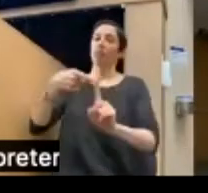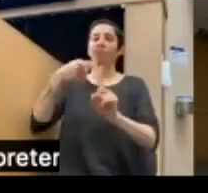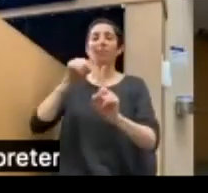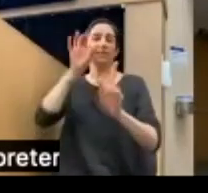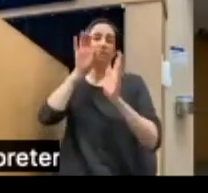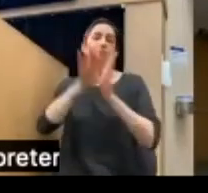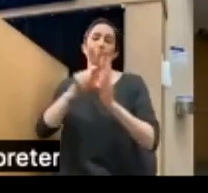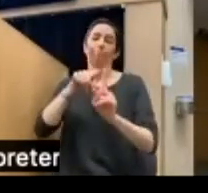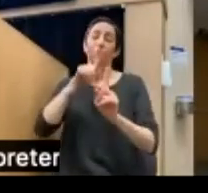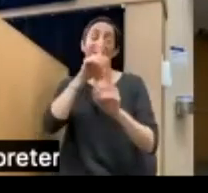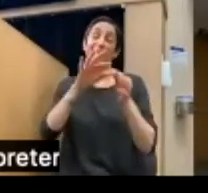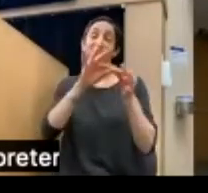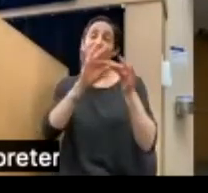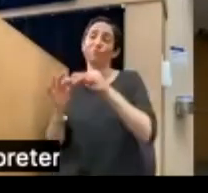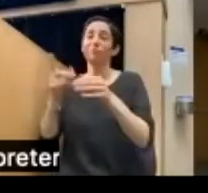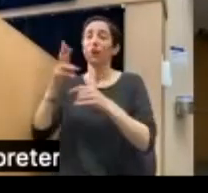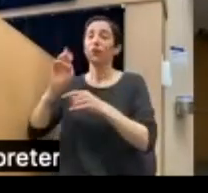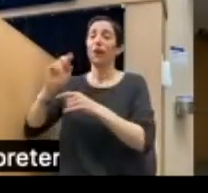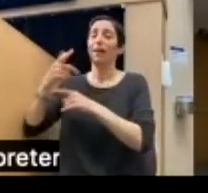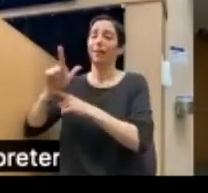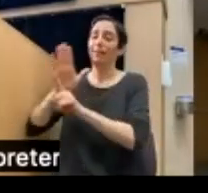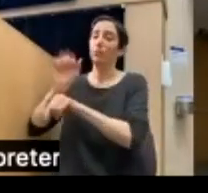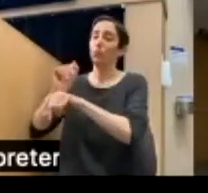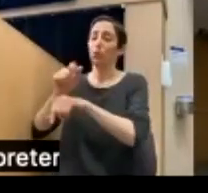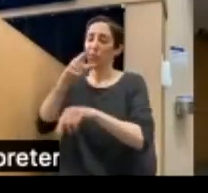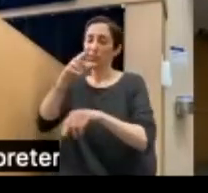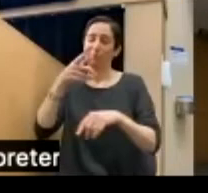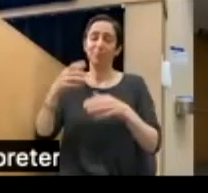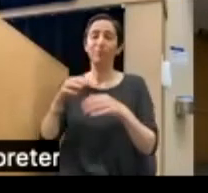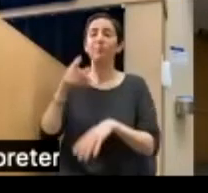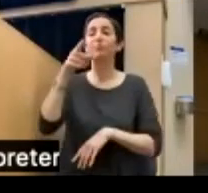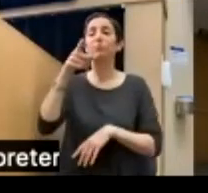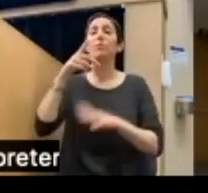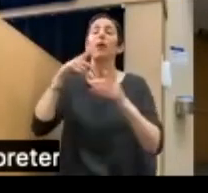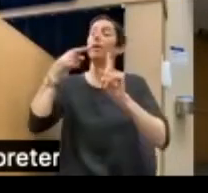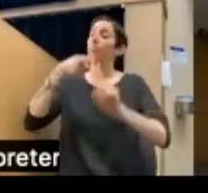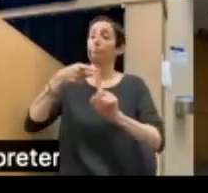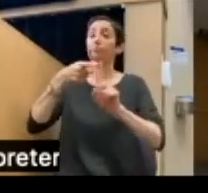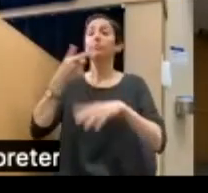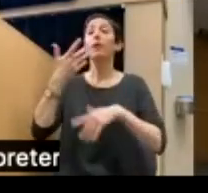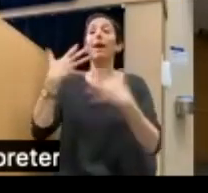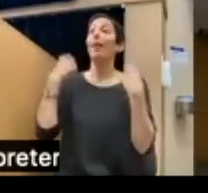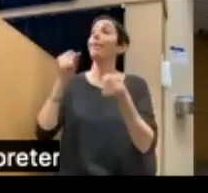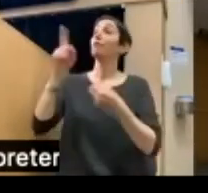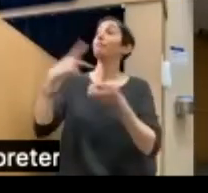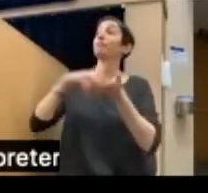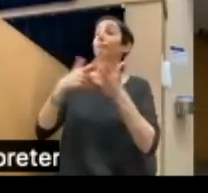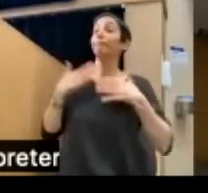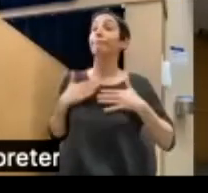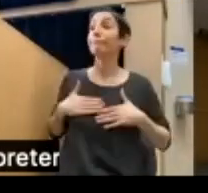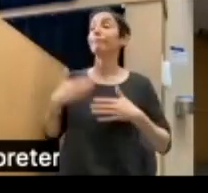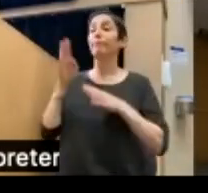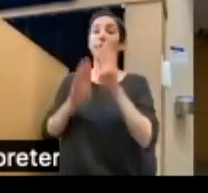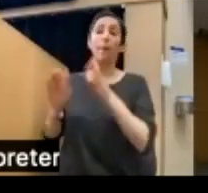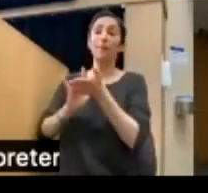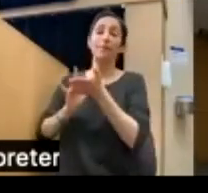the idea that we are not just thinking about health in terms of biomedicine, that we also need to include the hidden